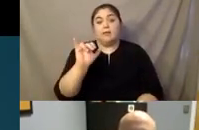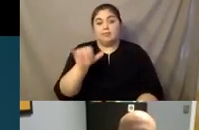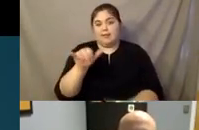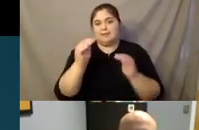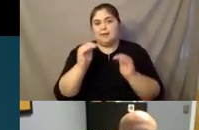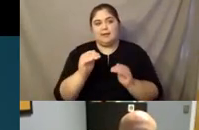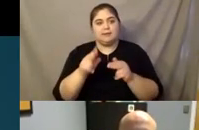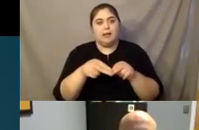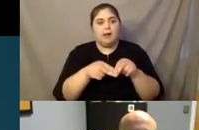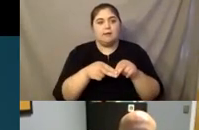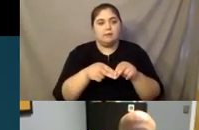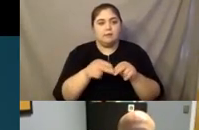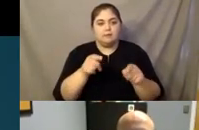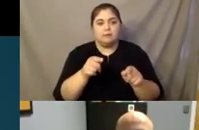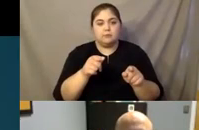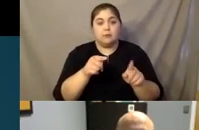could do that,